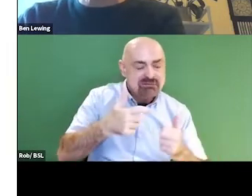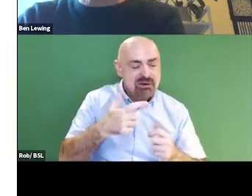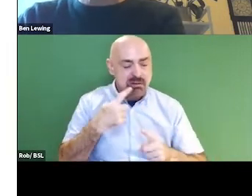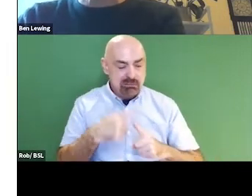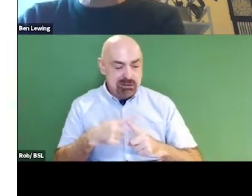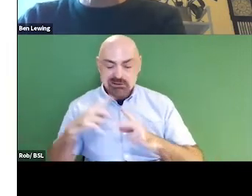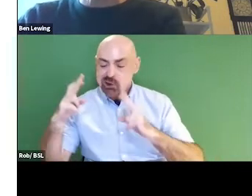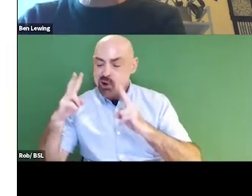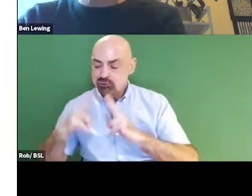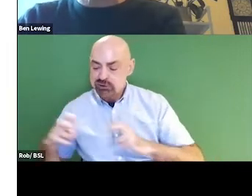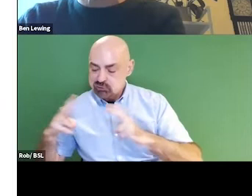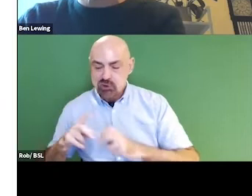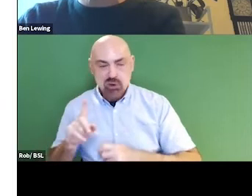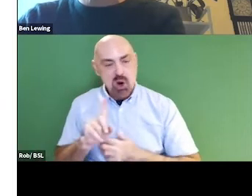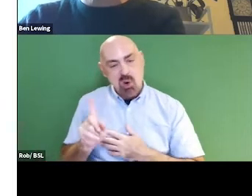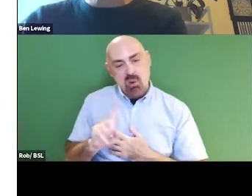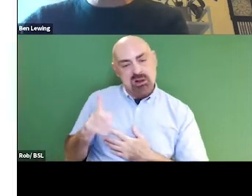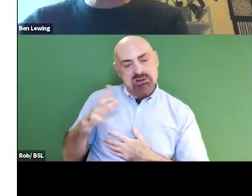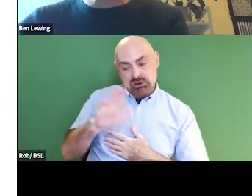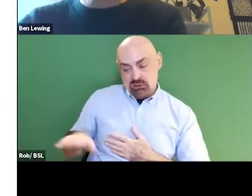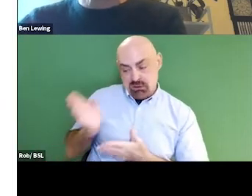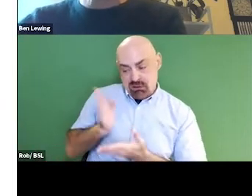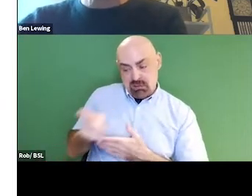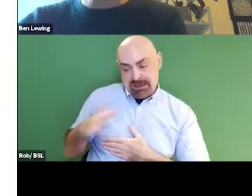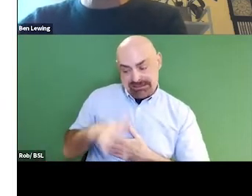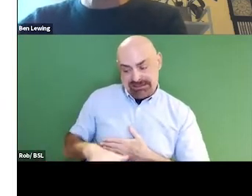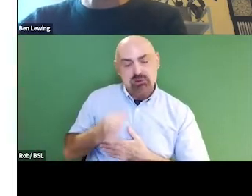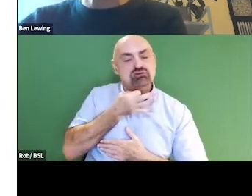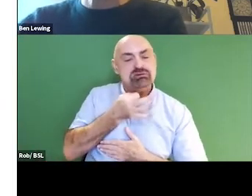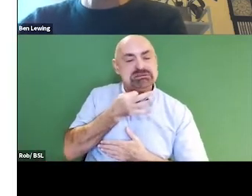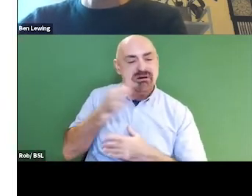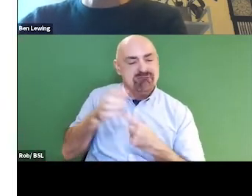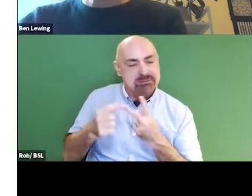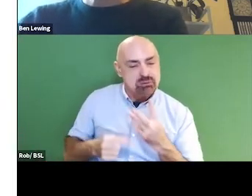research about what children need to thrive and risk and protective factors.